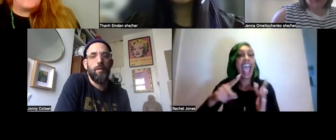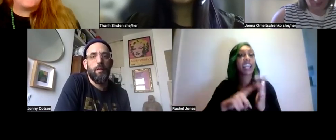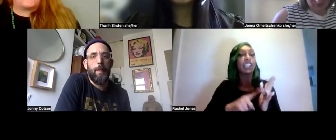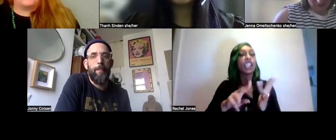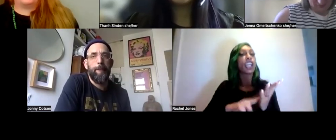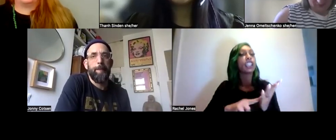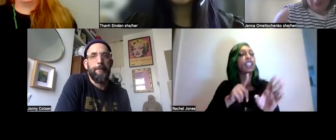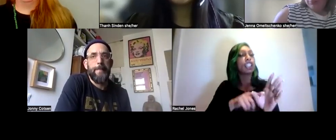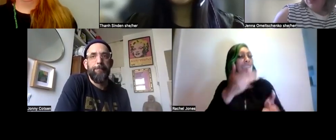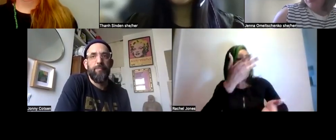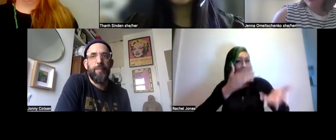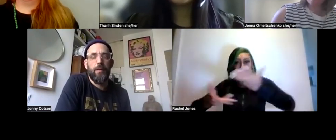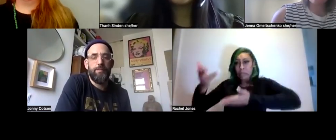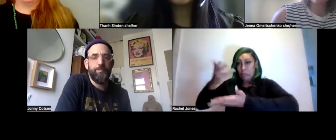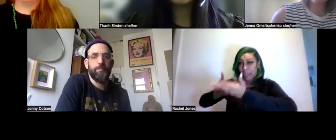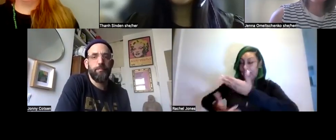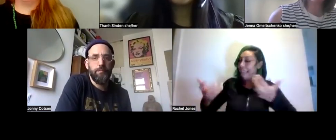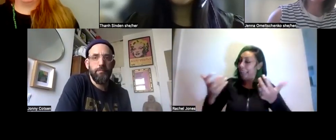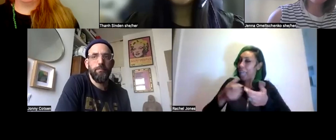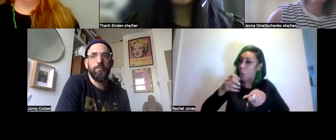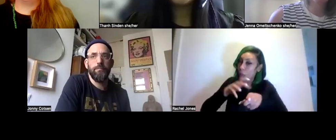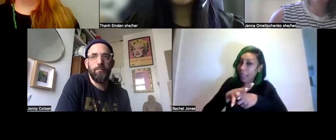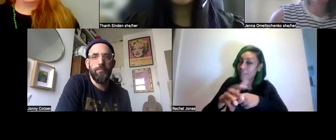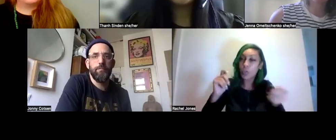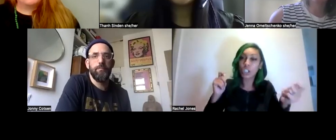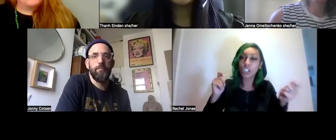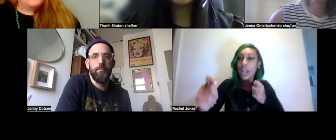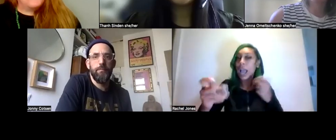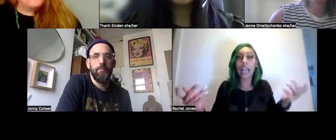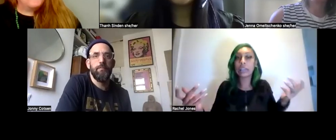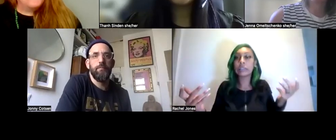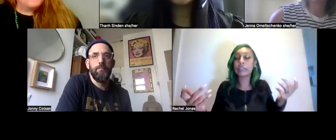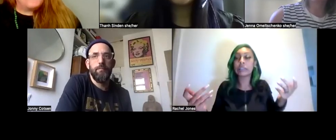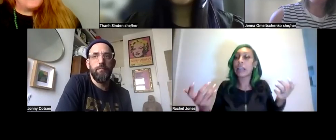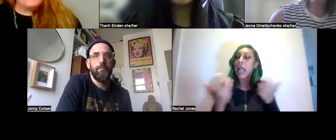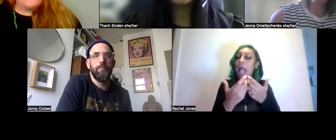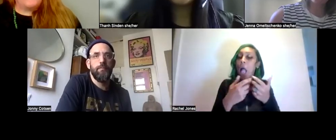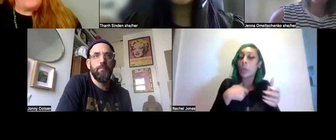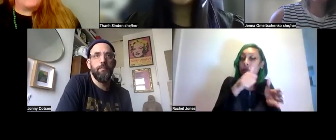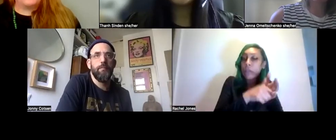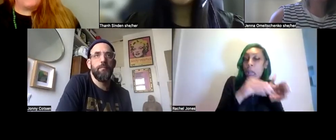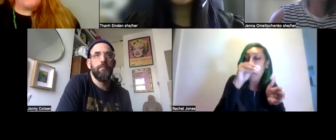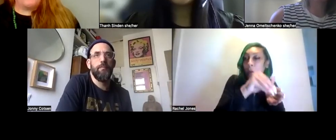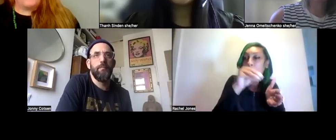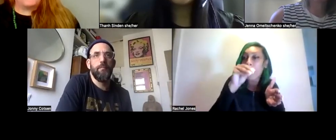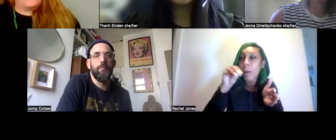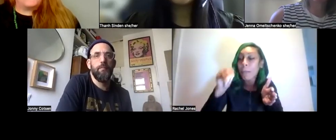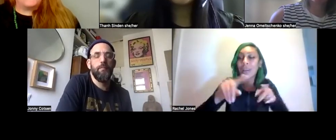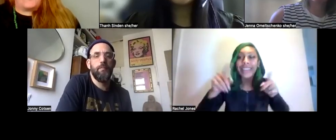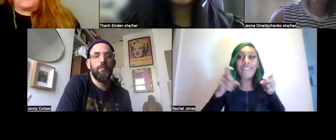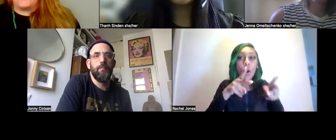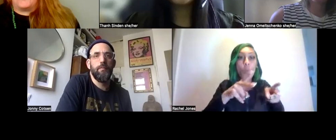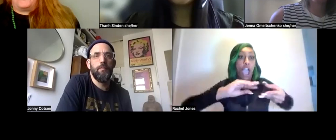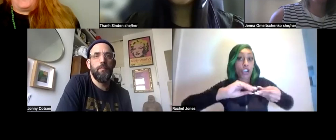influence change, how we maybe have implemented different ways of